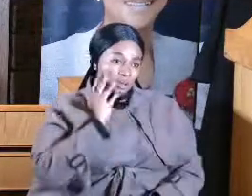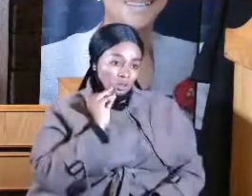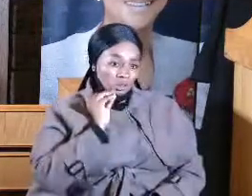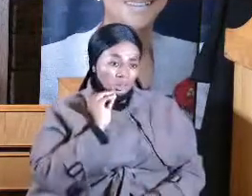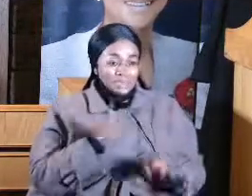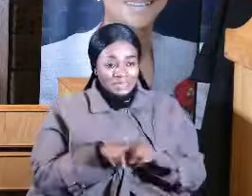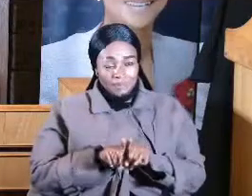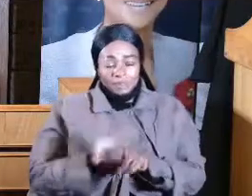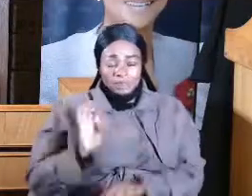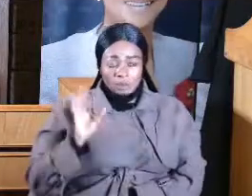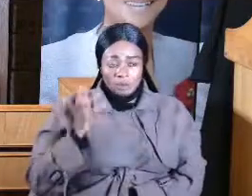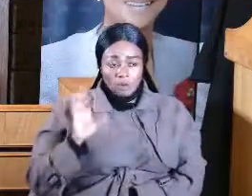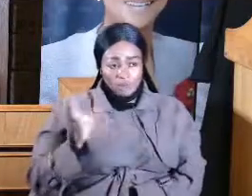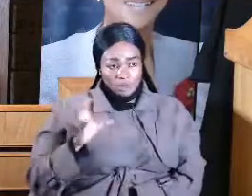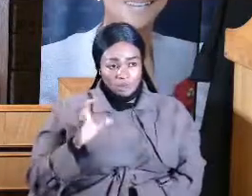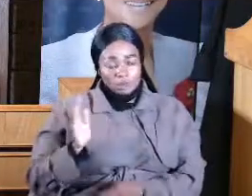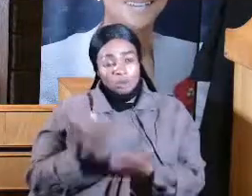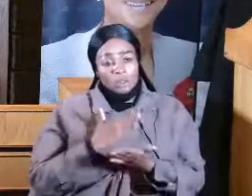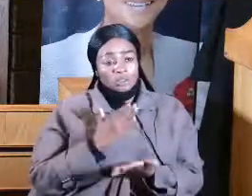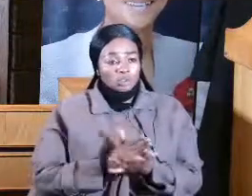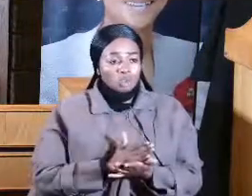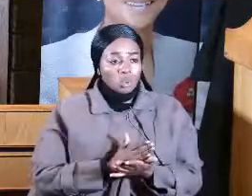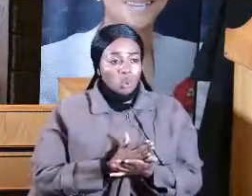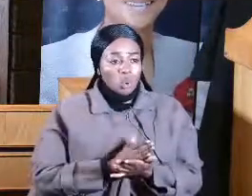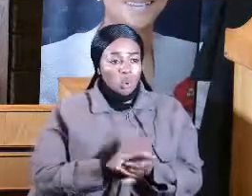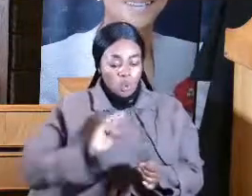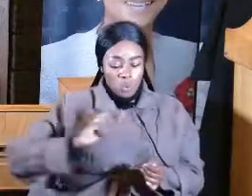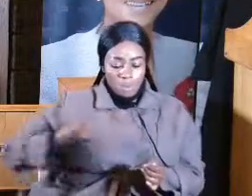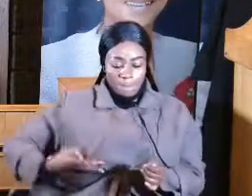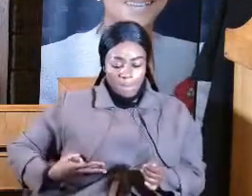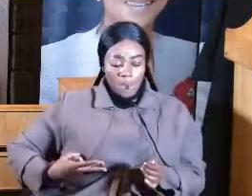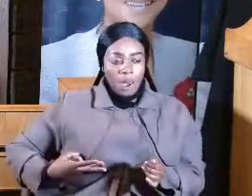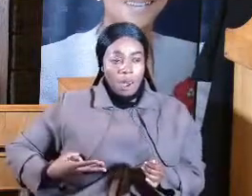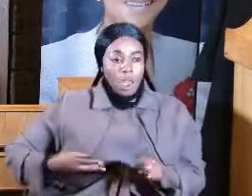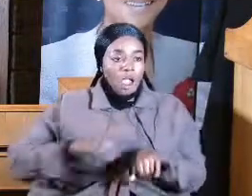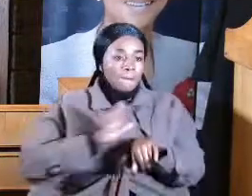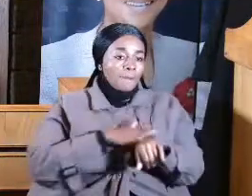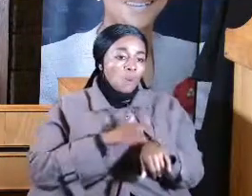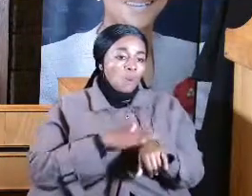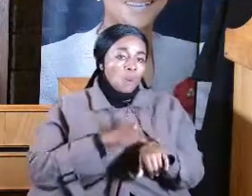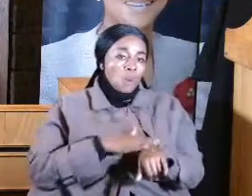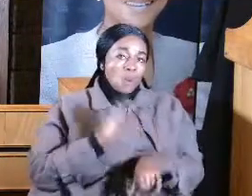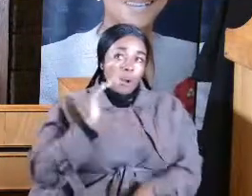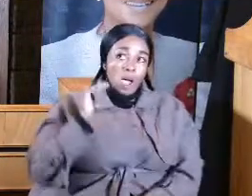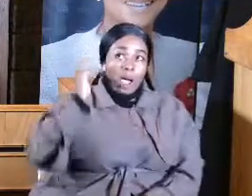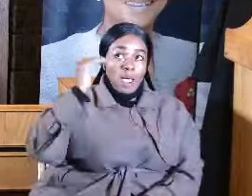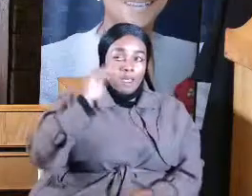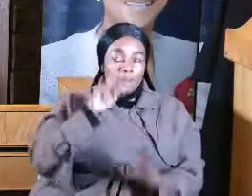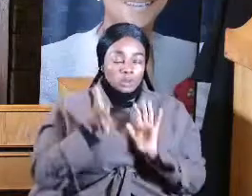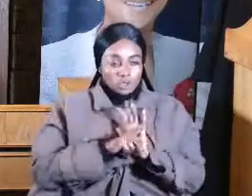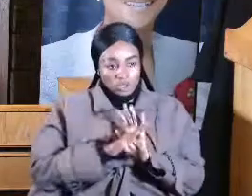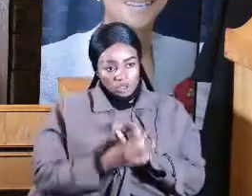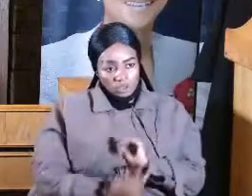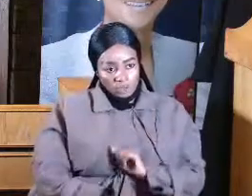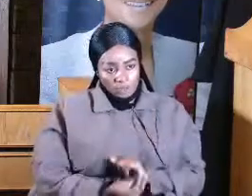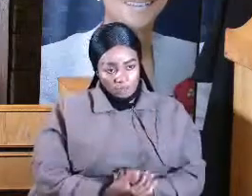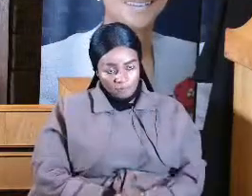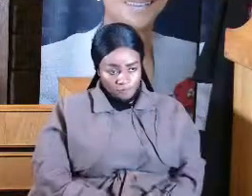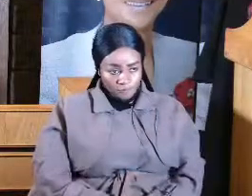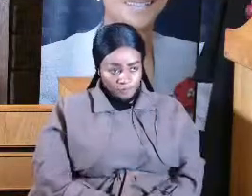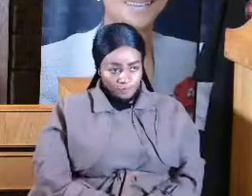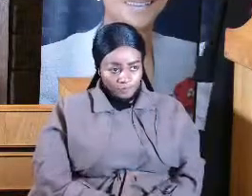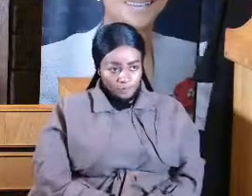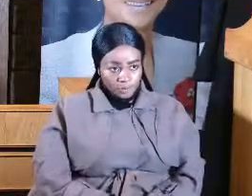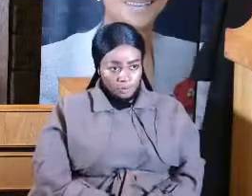province, in terms of making sure that the women are also in higher positions. What are the